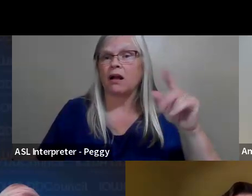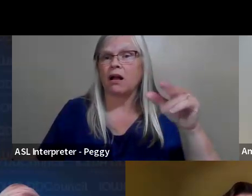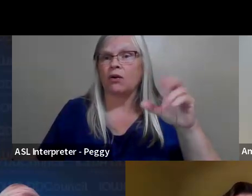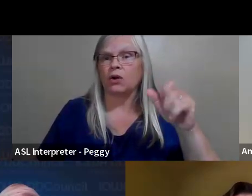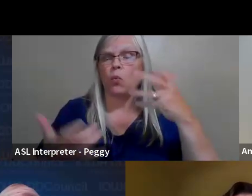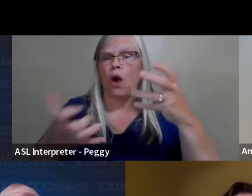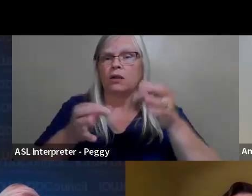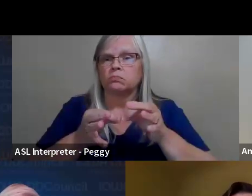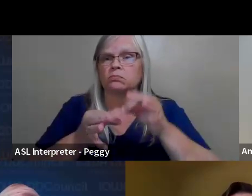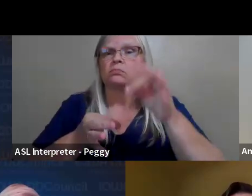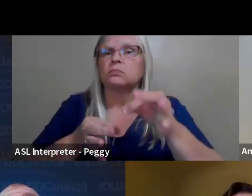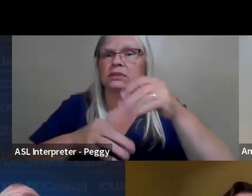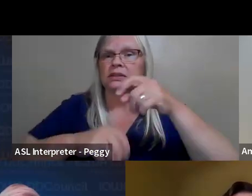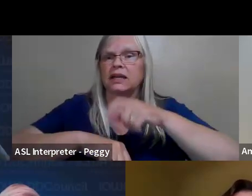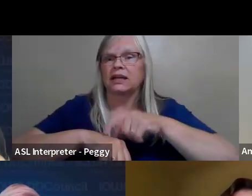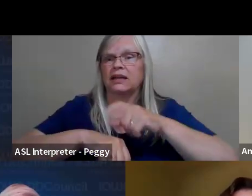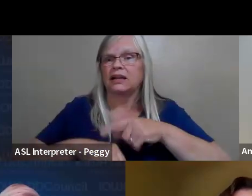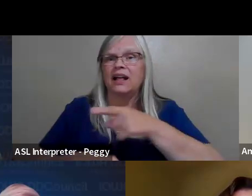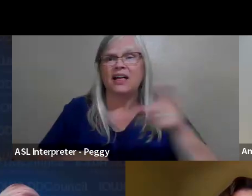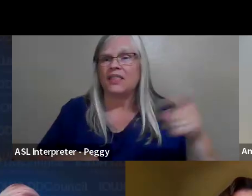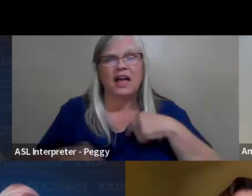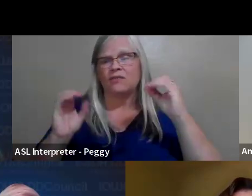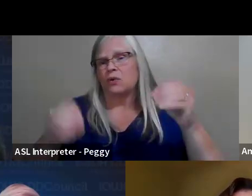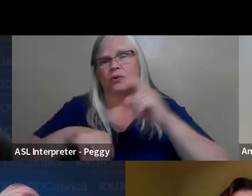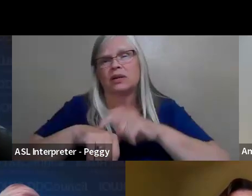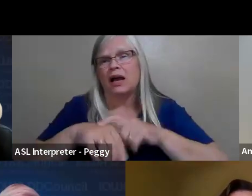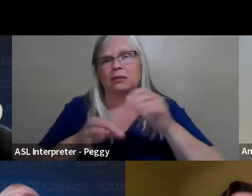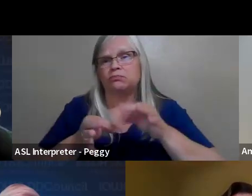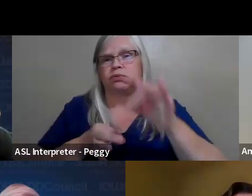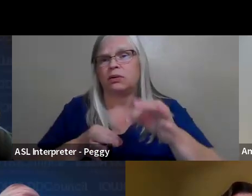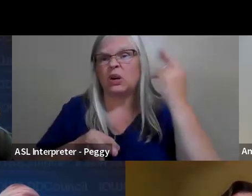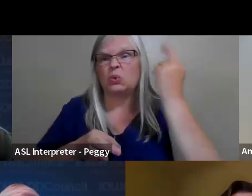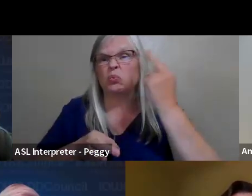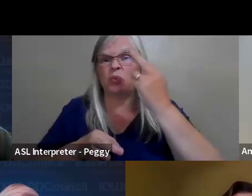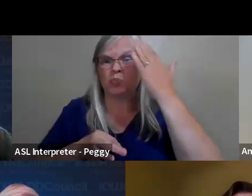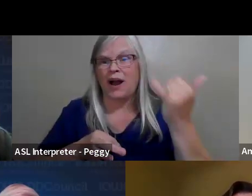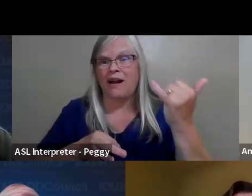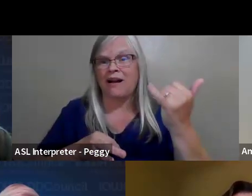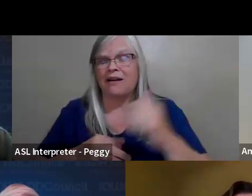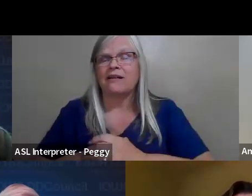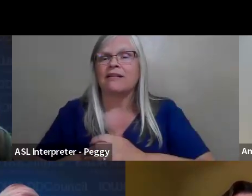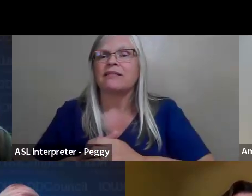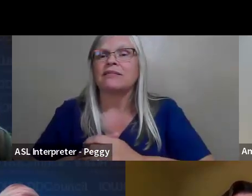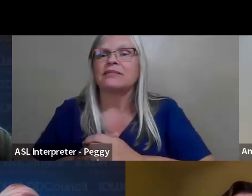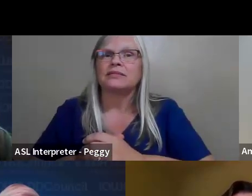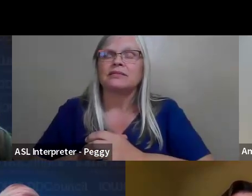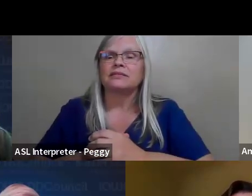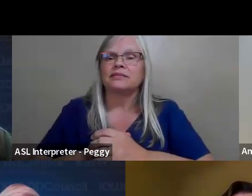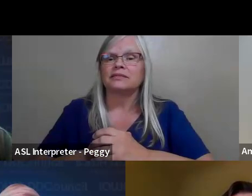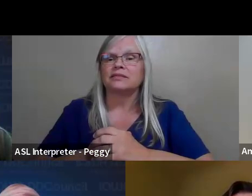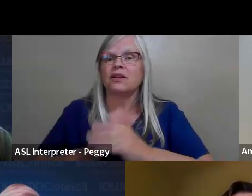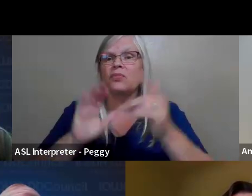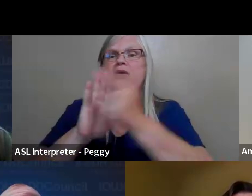the recess time, but frankly, they don't have time to do that. The reason is that our